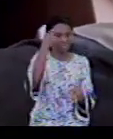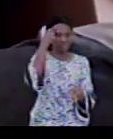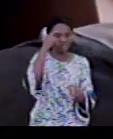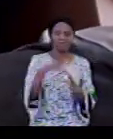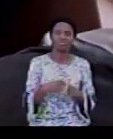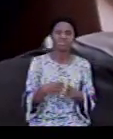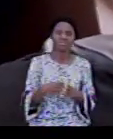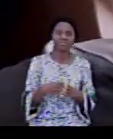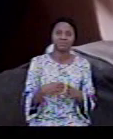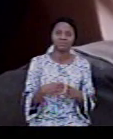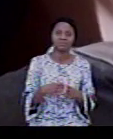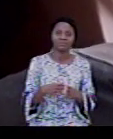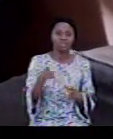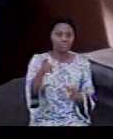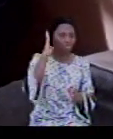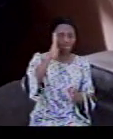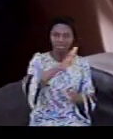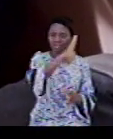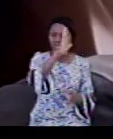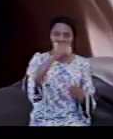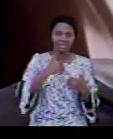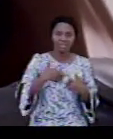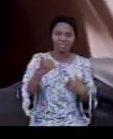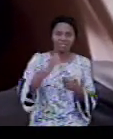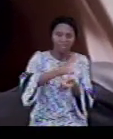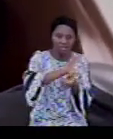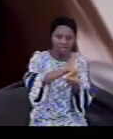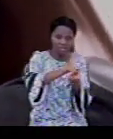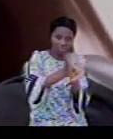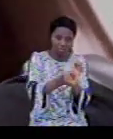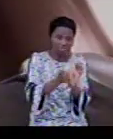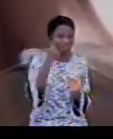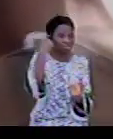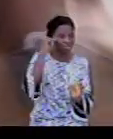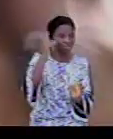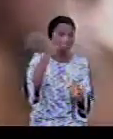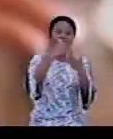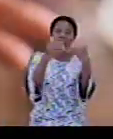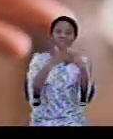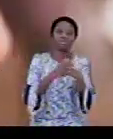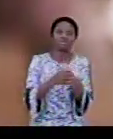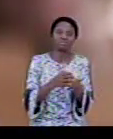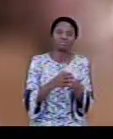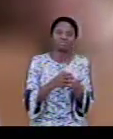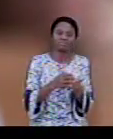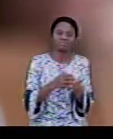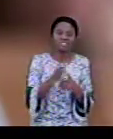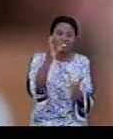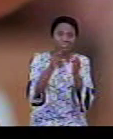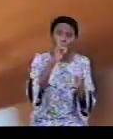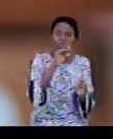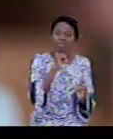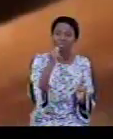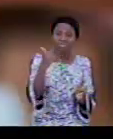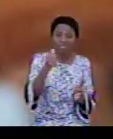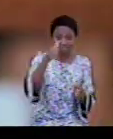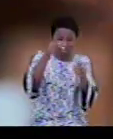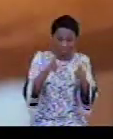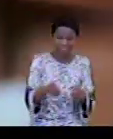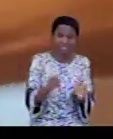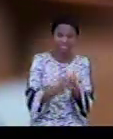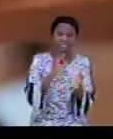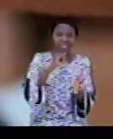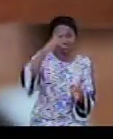ministry will not have any profit. You're not a person that is wise to bend for